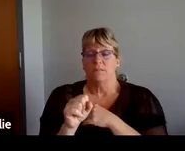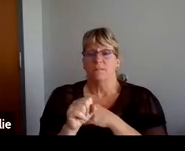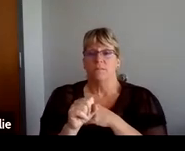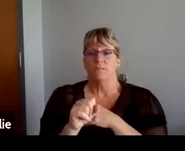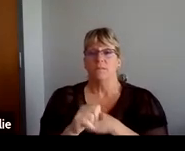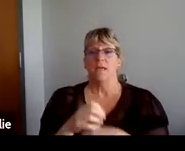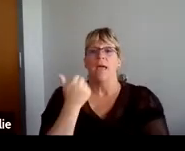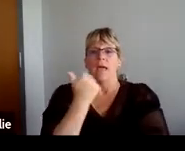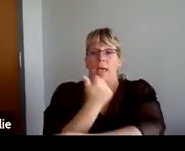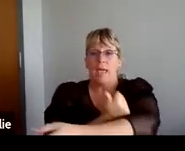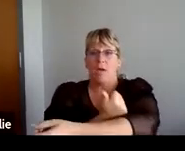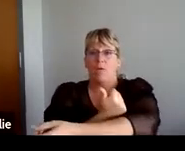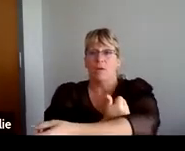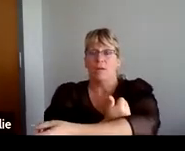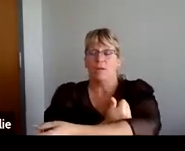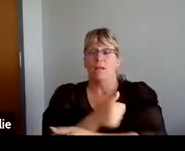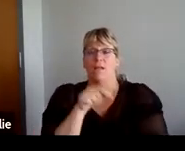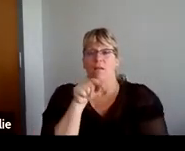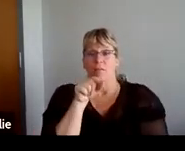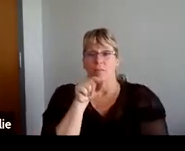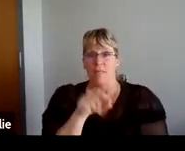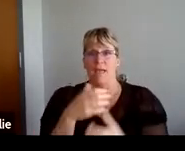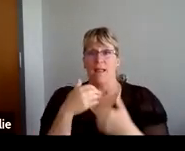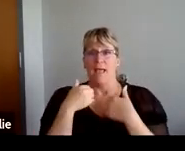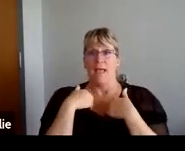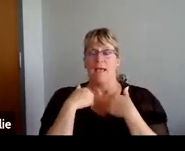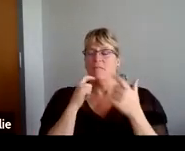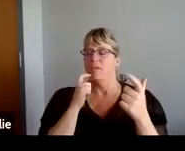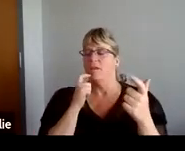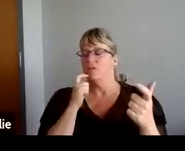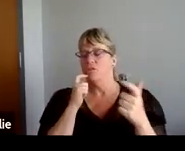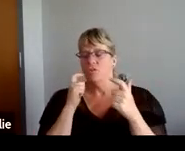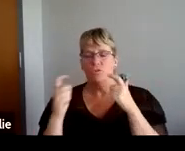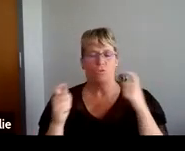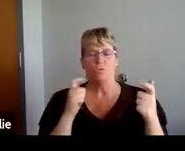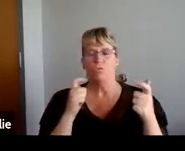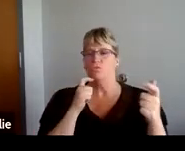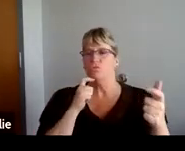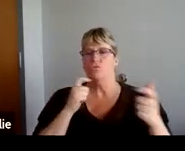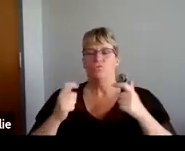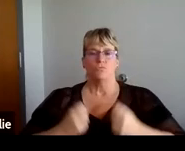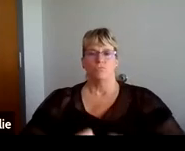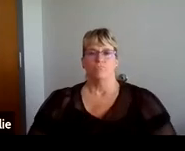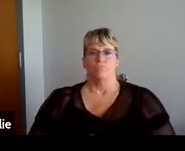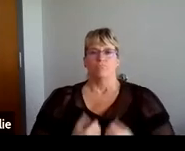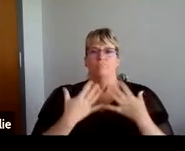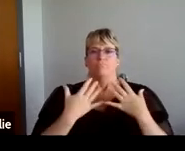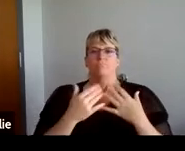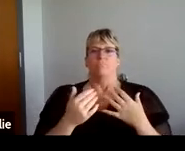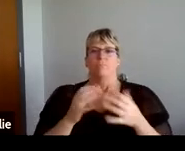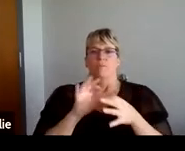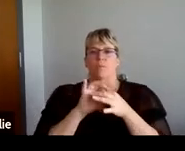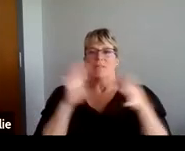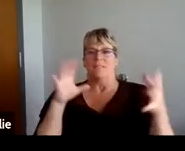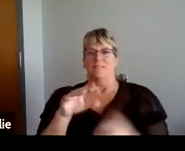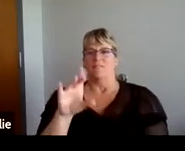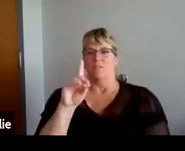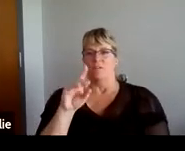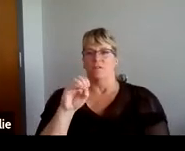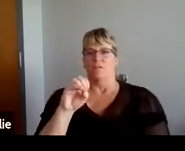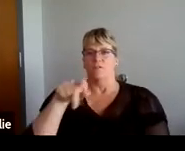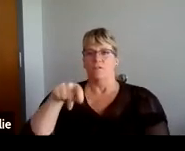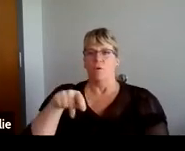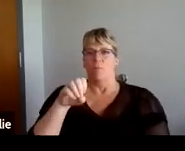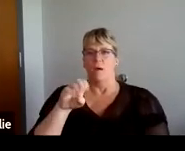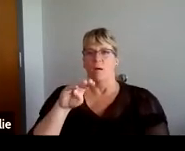Heroin, the opioids, give that huge, robust release of dopamine. So it feels really good for most